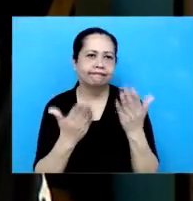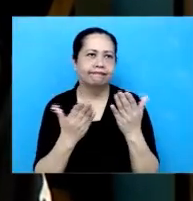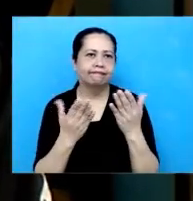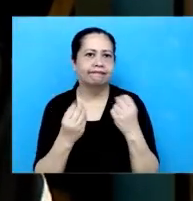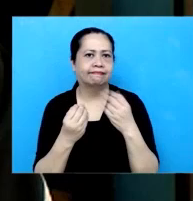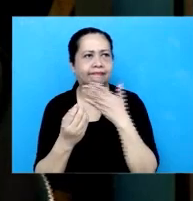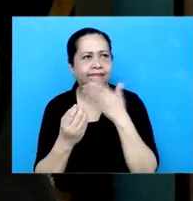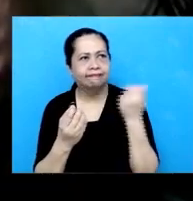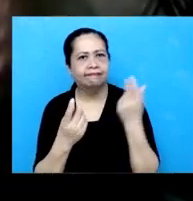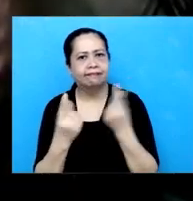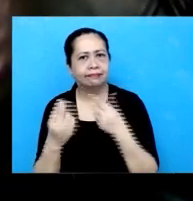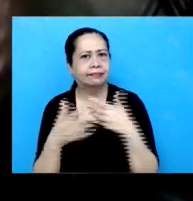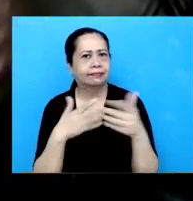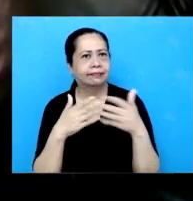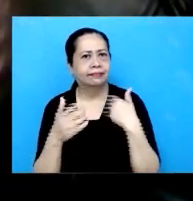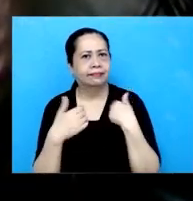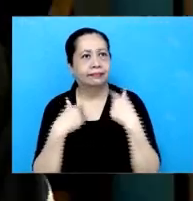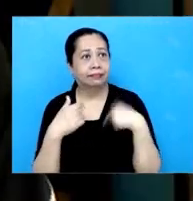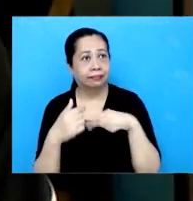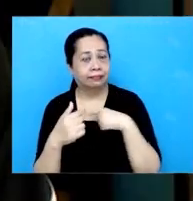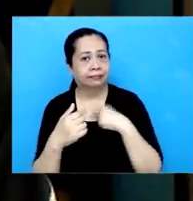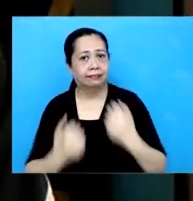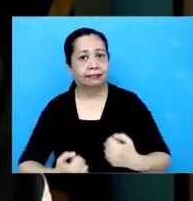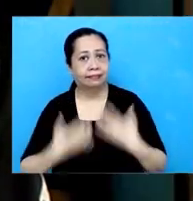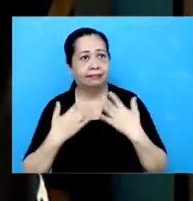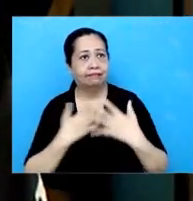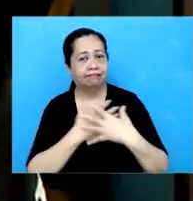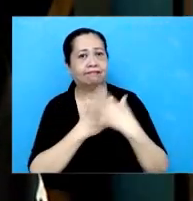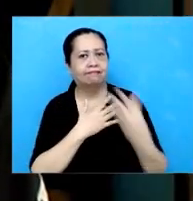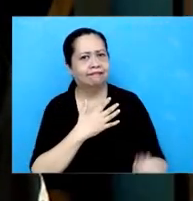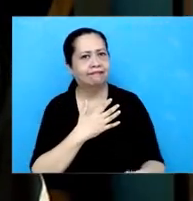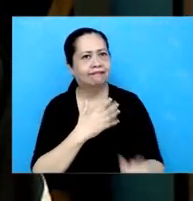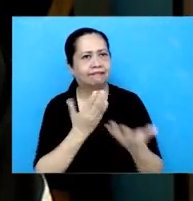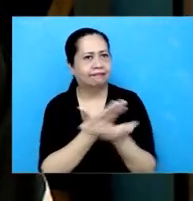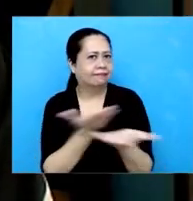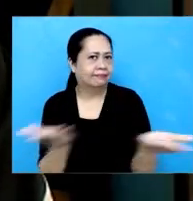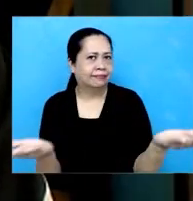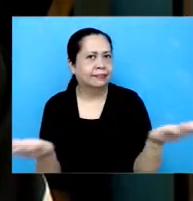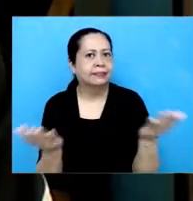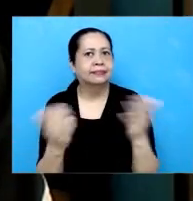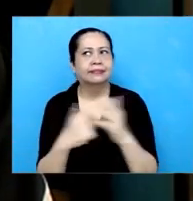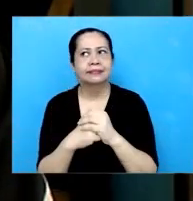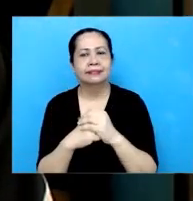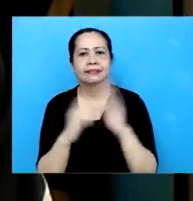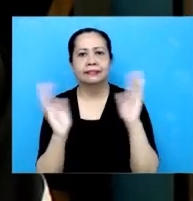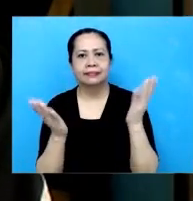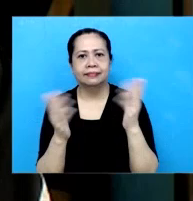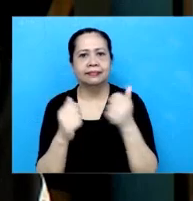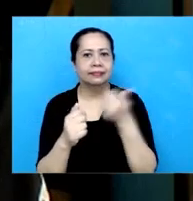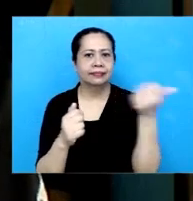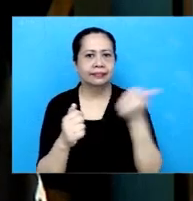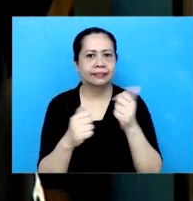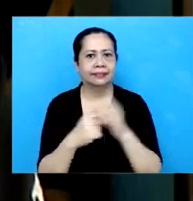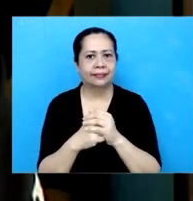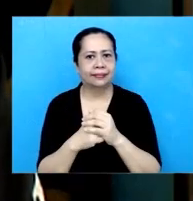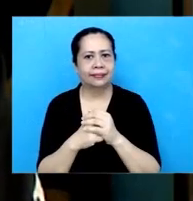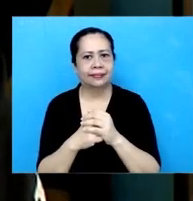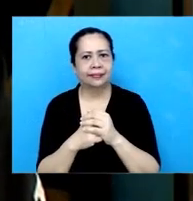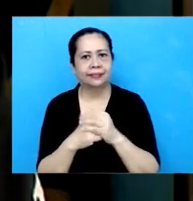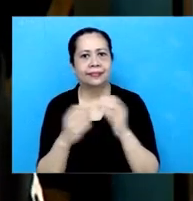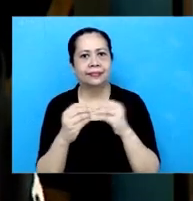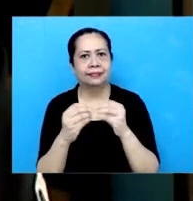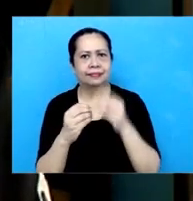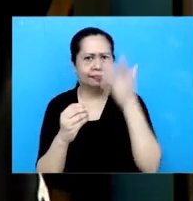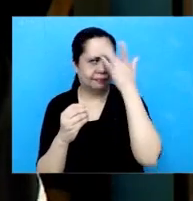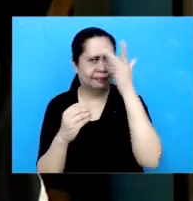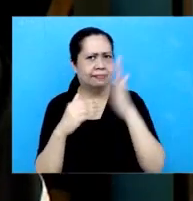despite having us as the inspiration, you know. Parang yung iba nga mas magaling pa sa amin,